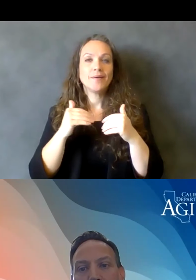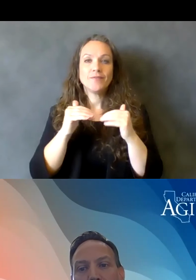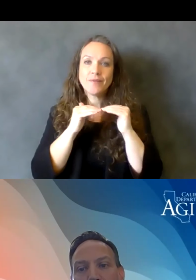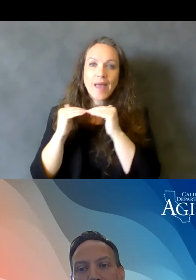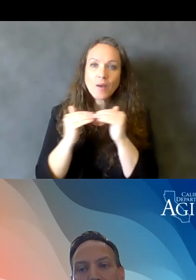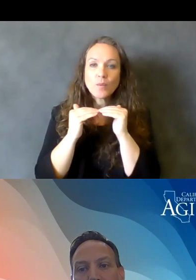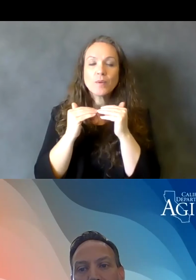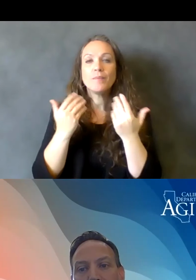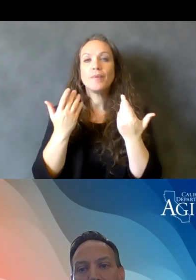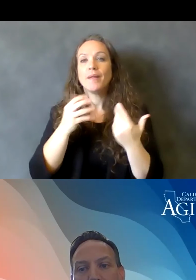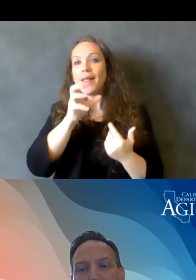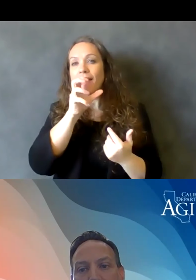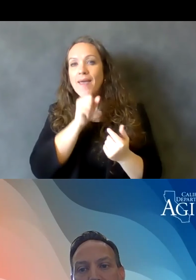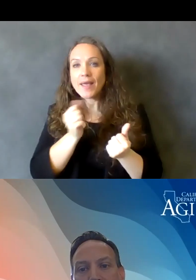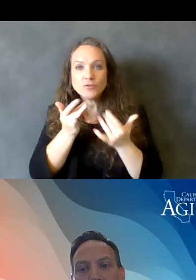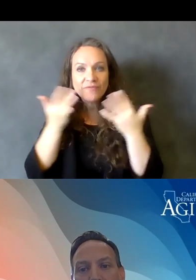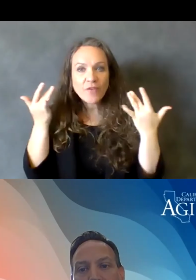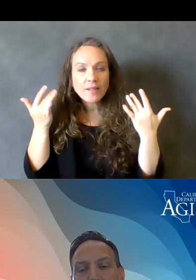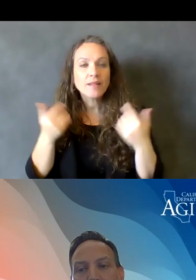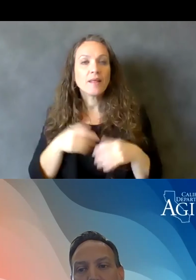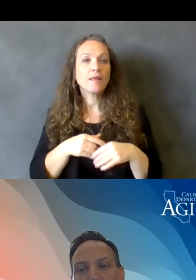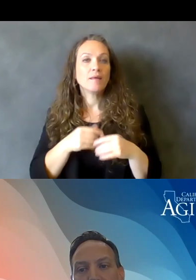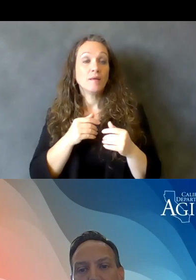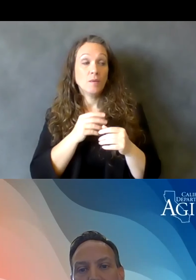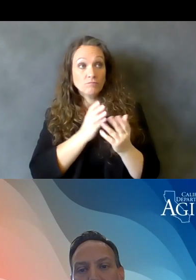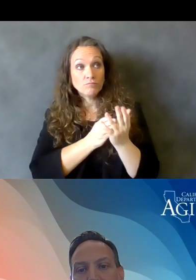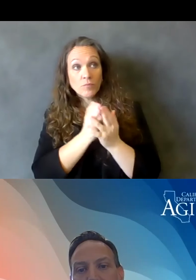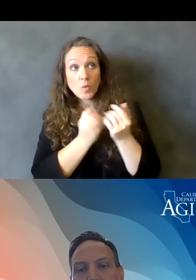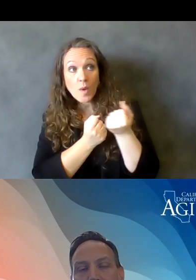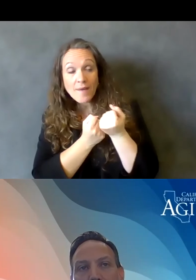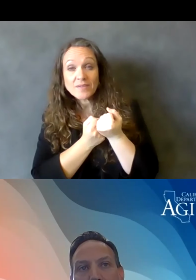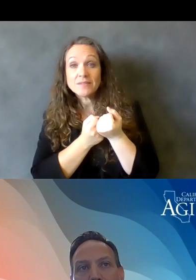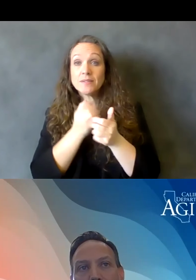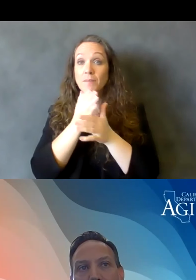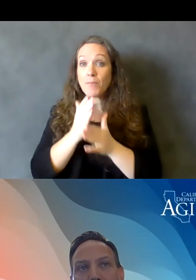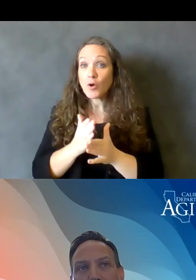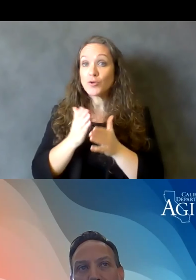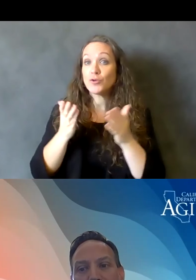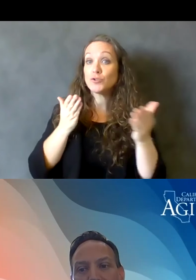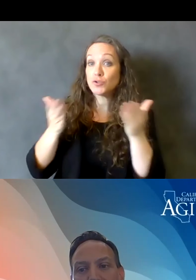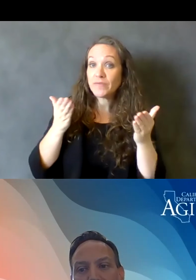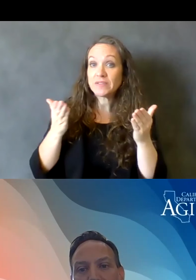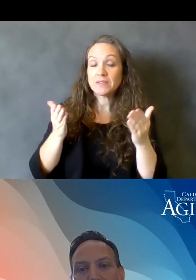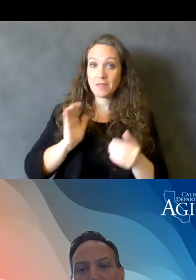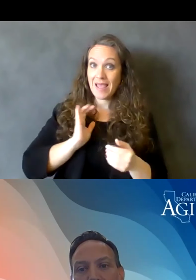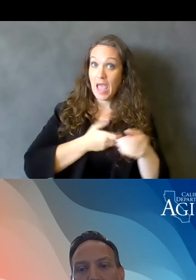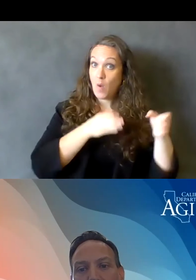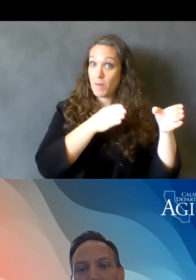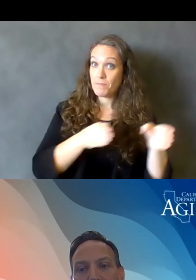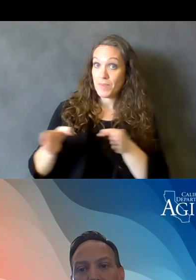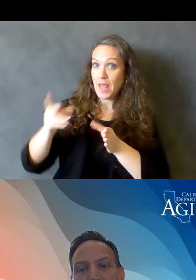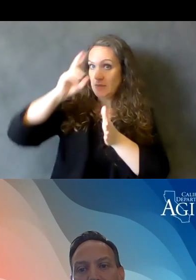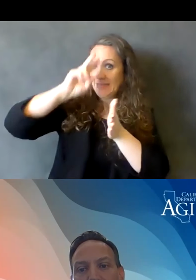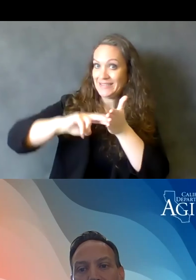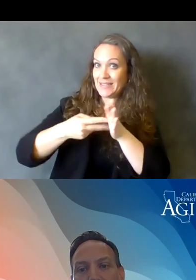California through advocacy, partnership, and services. Our plan was intentionally designed to align